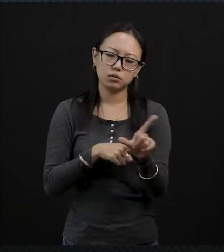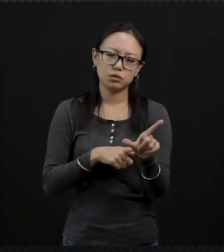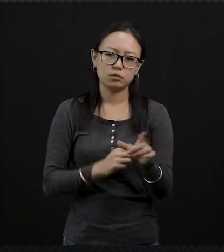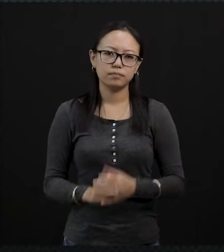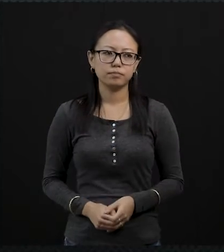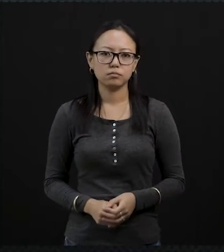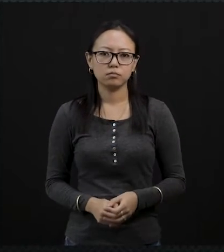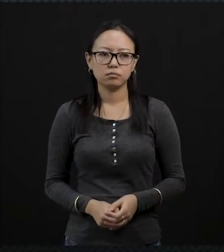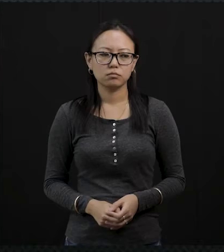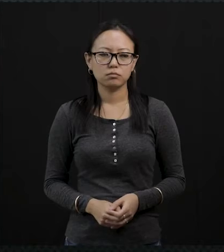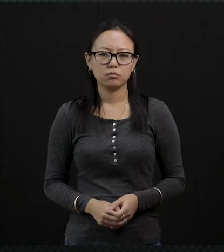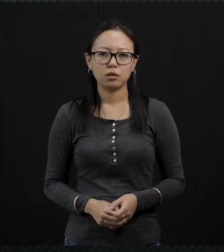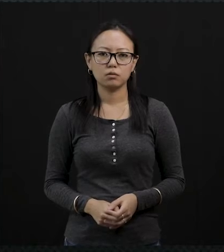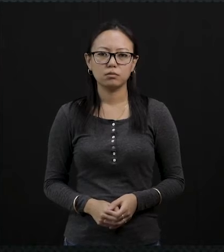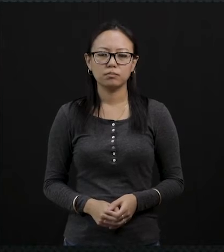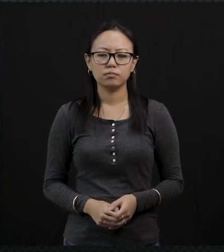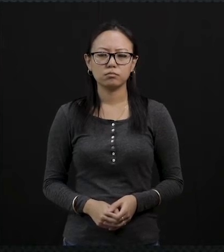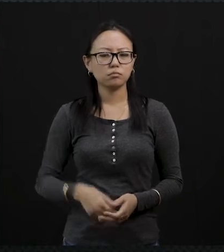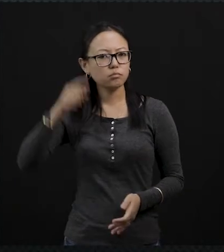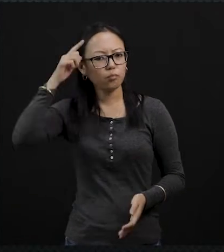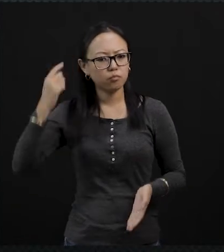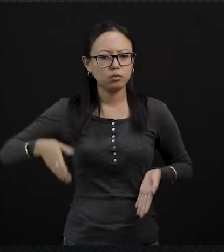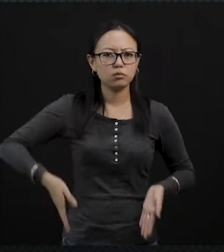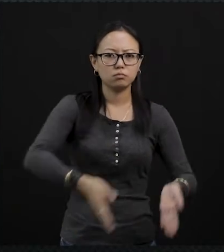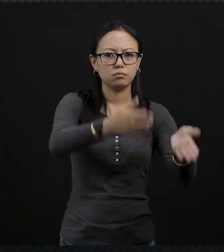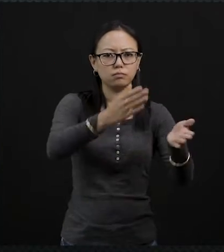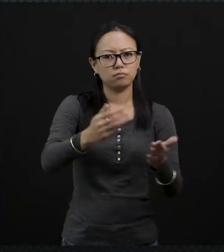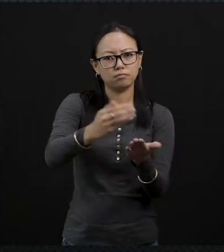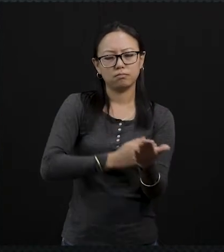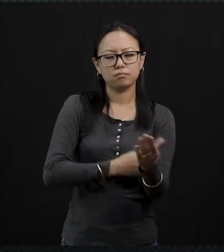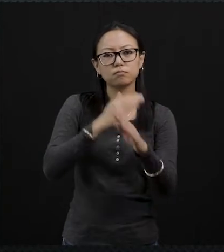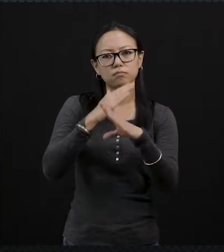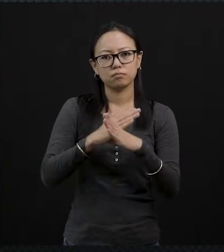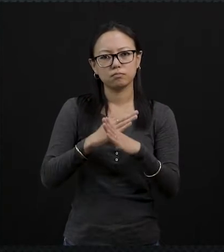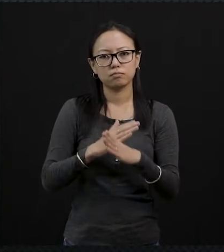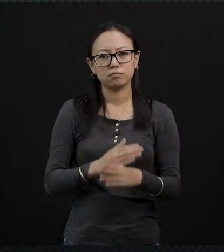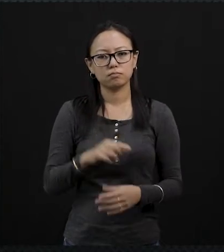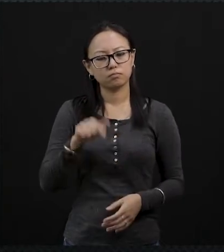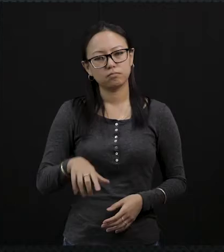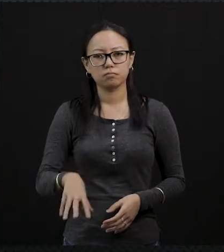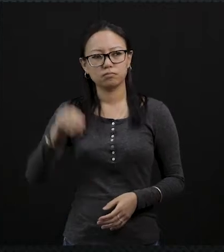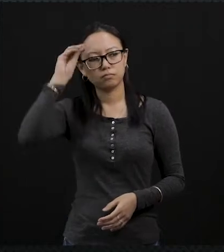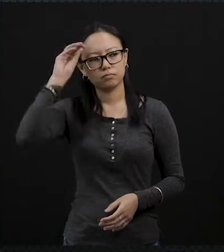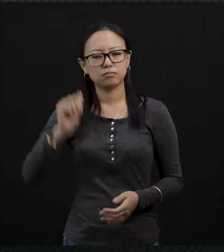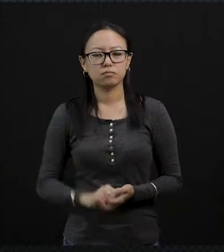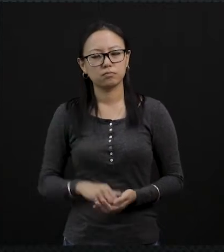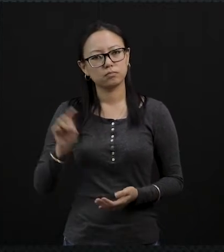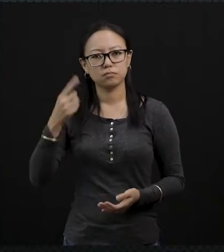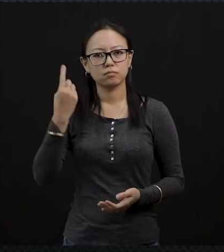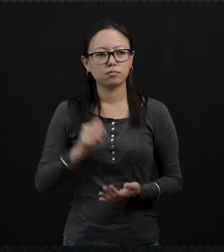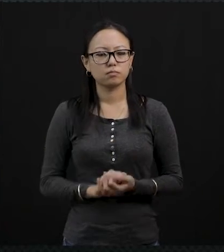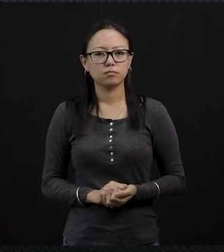about safety on the road. Now students, we see all